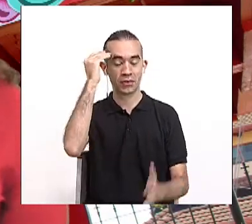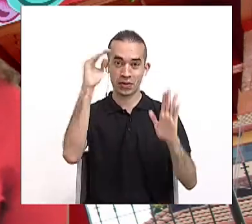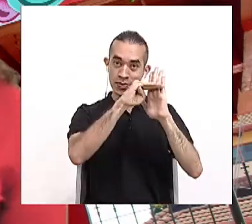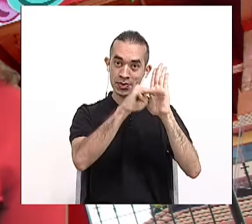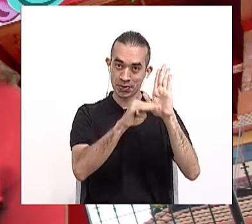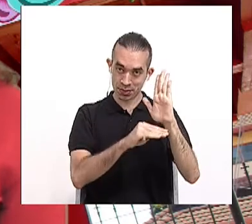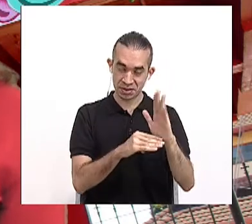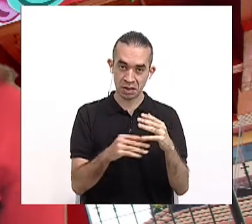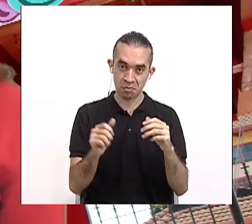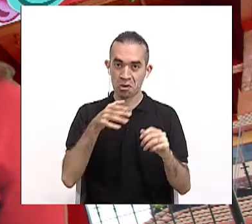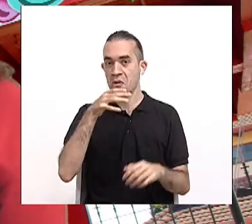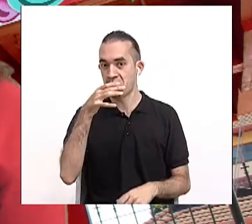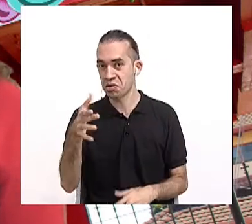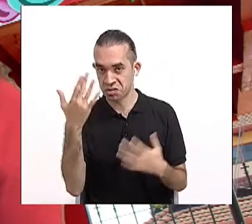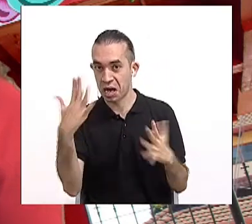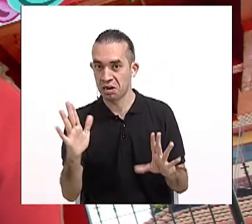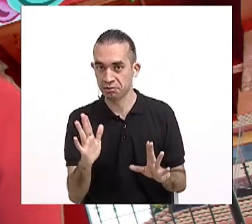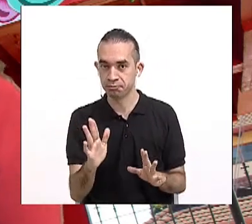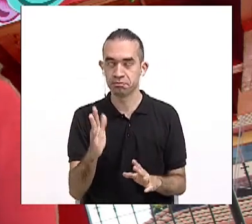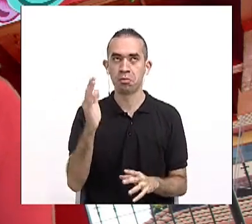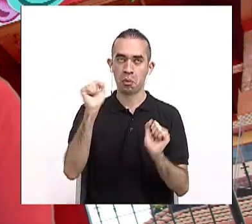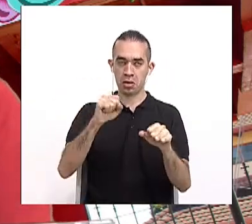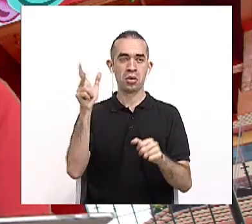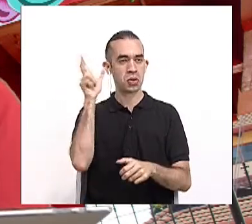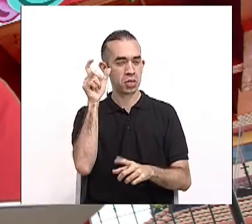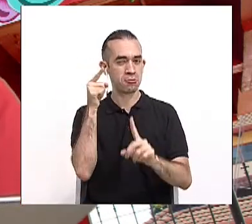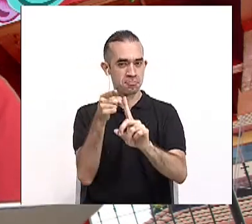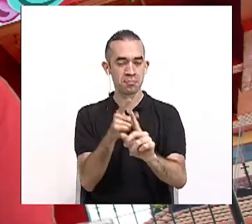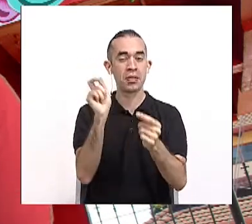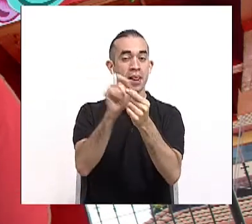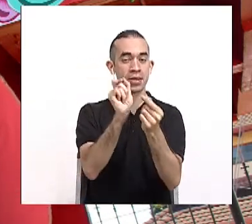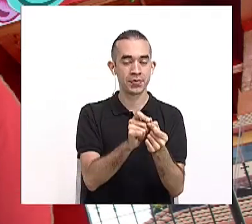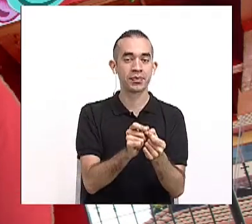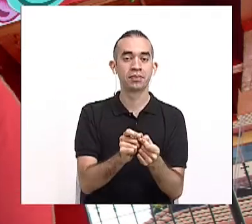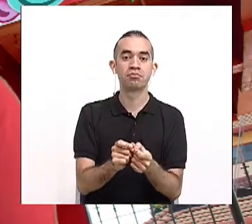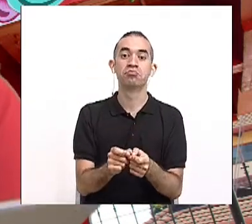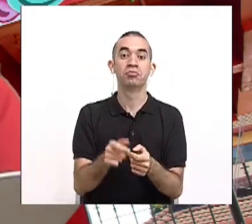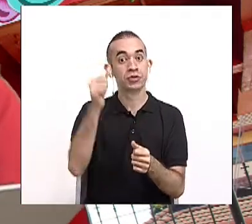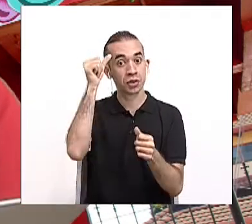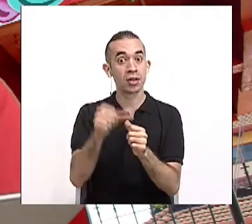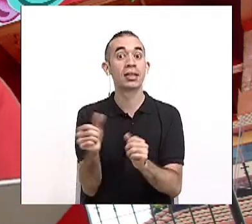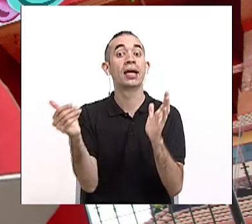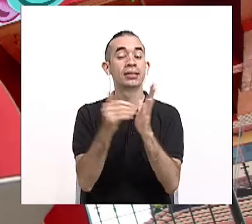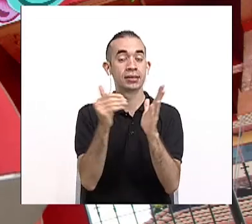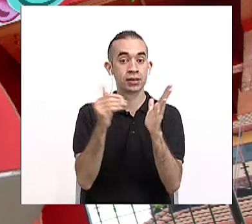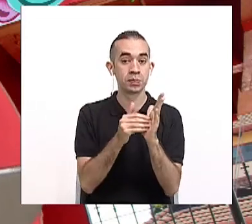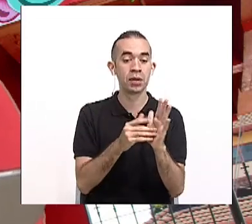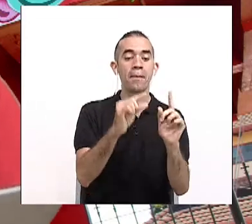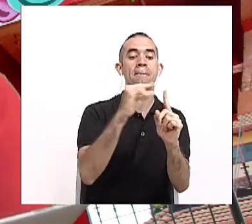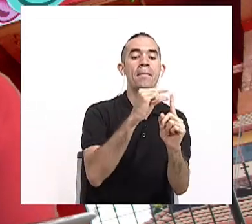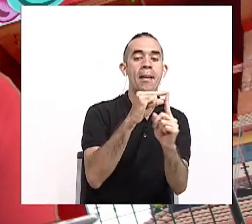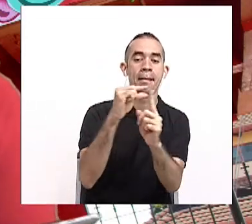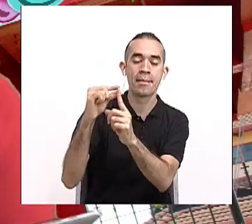feature prominently in parades and in religious and secular celebrations.